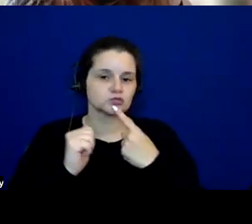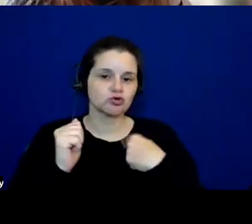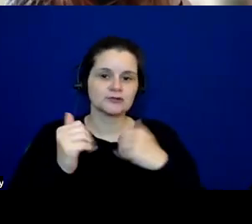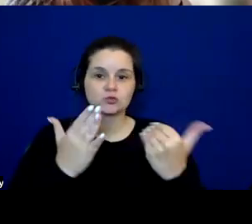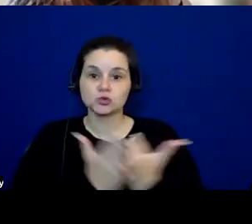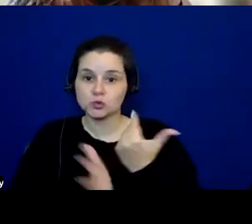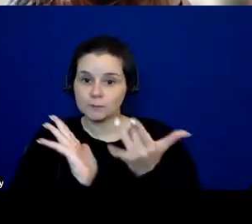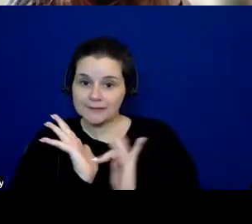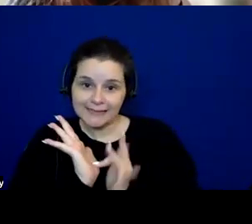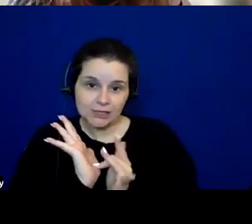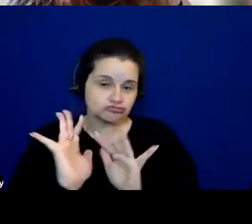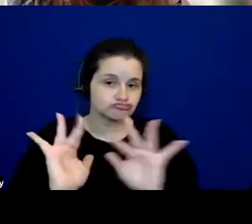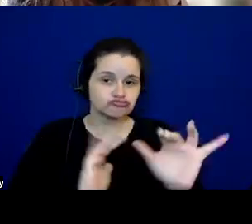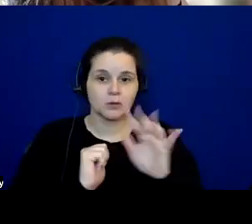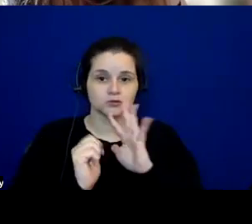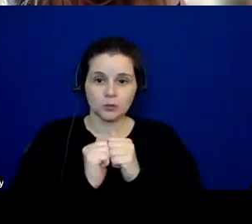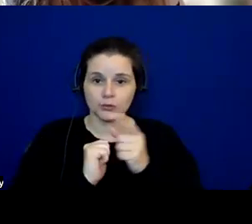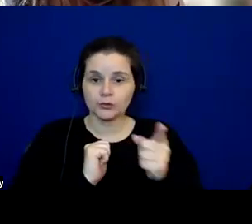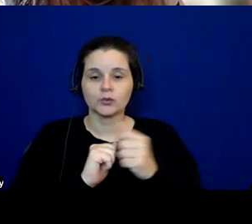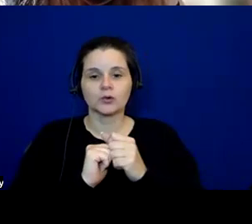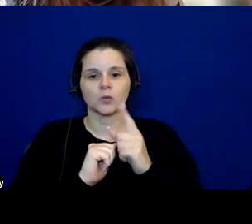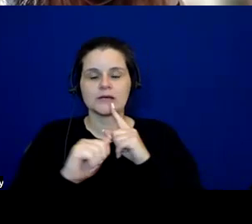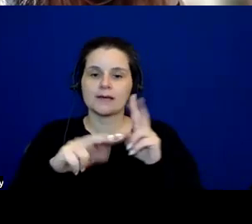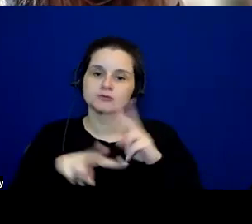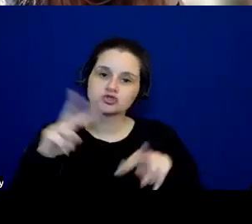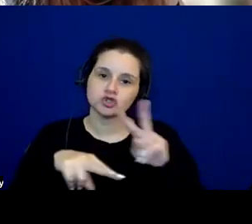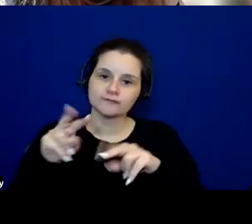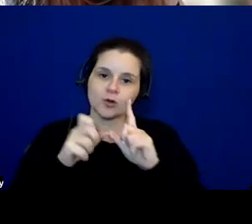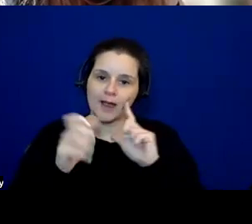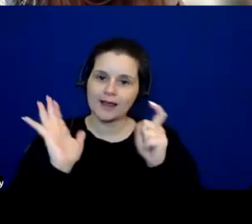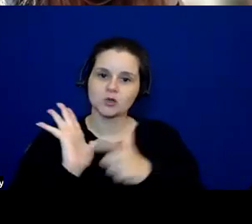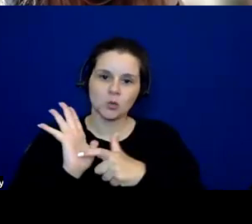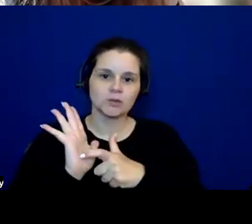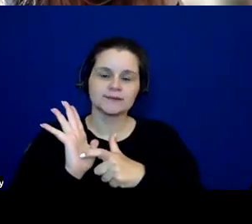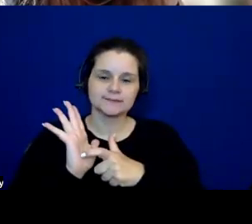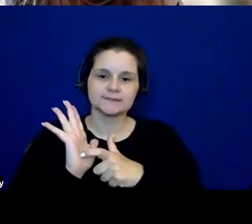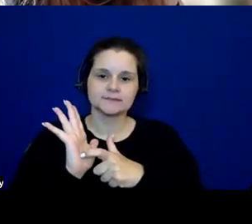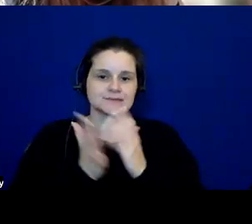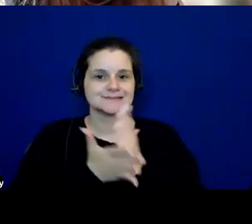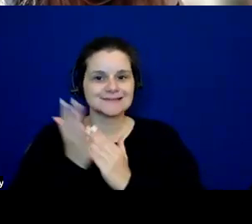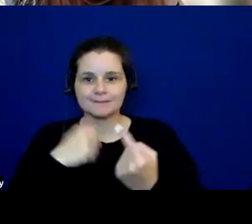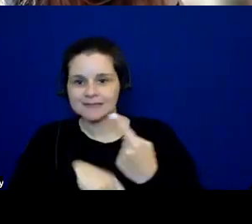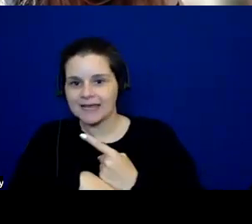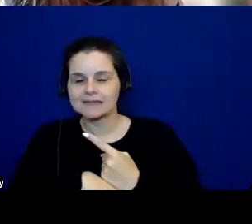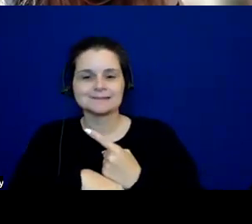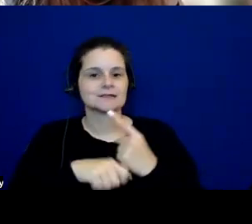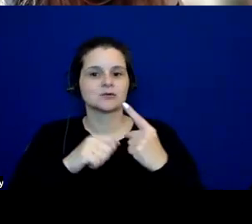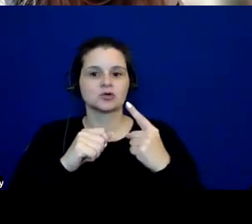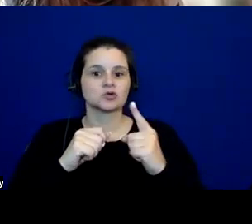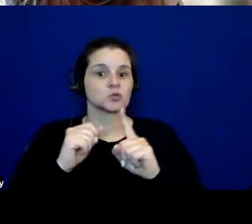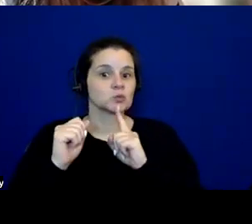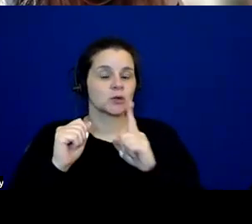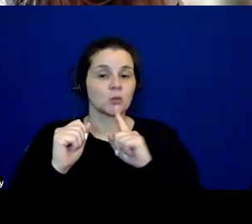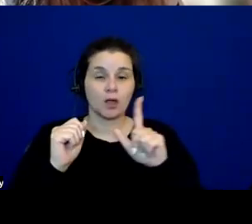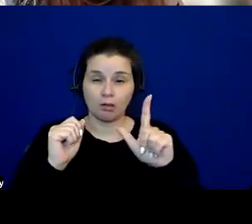new medication, and I would talk to her. And then when I observed her, I noticed that some days she would just be really, really